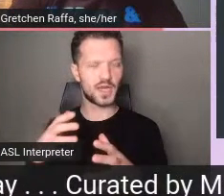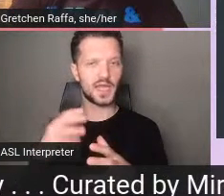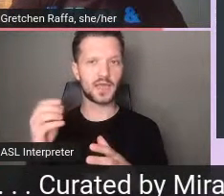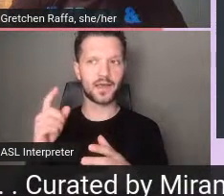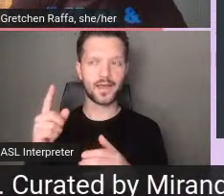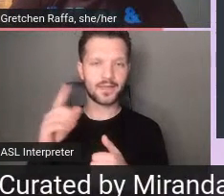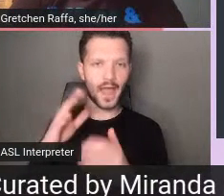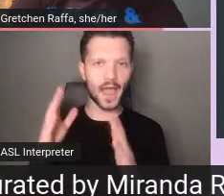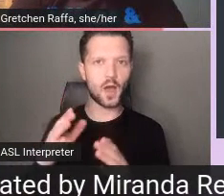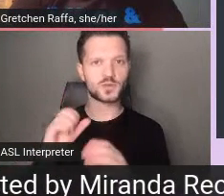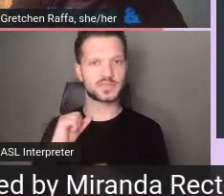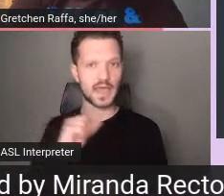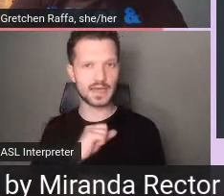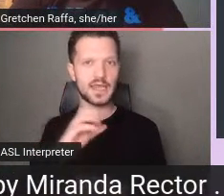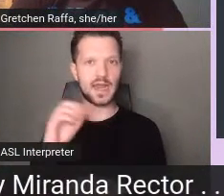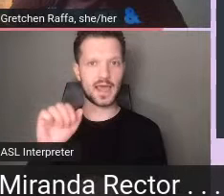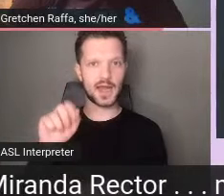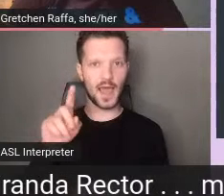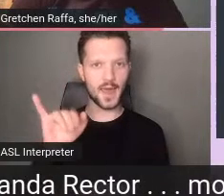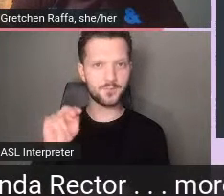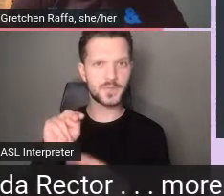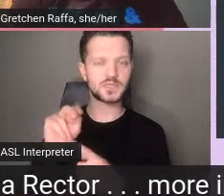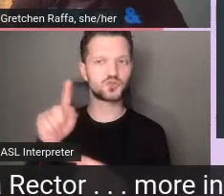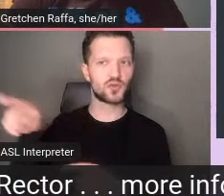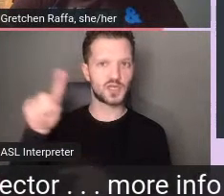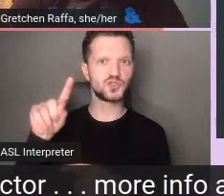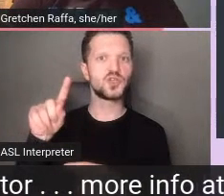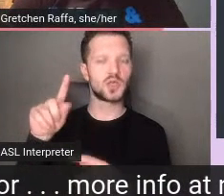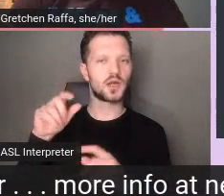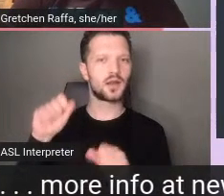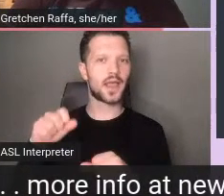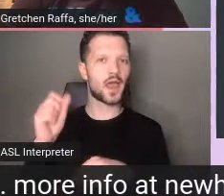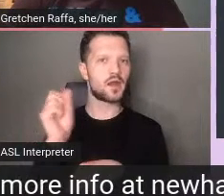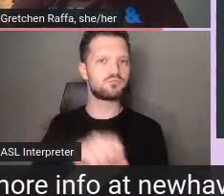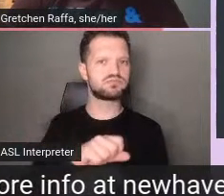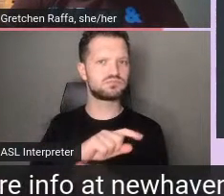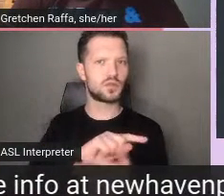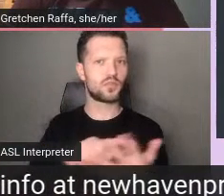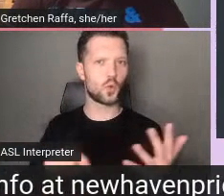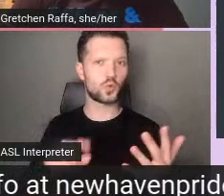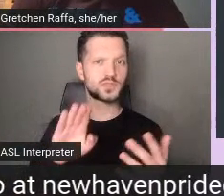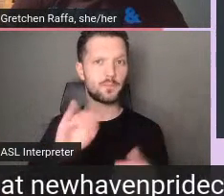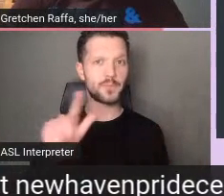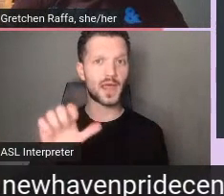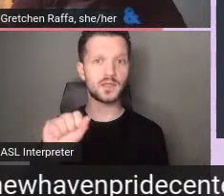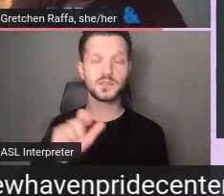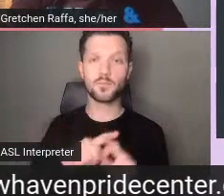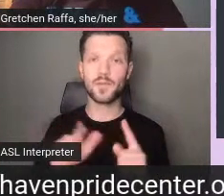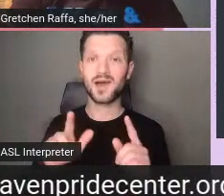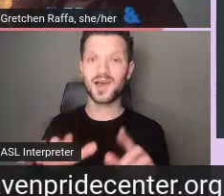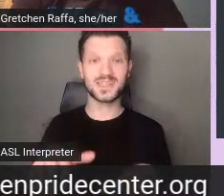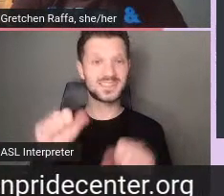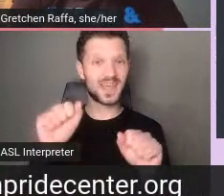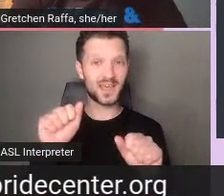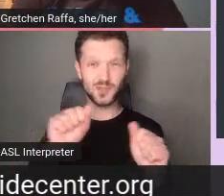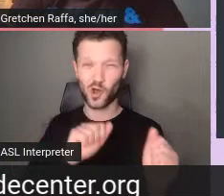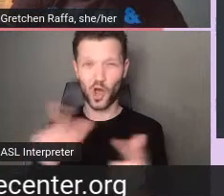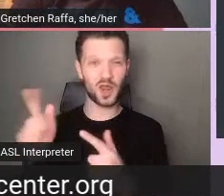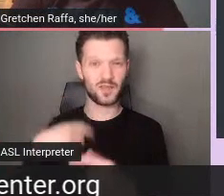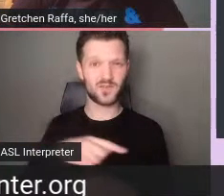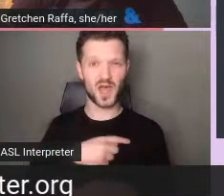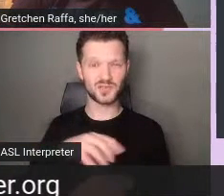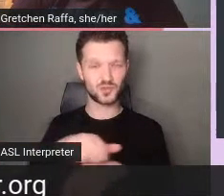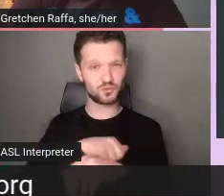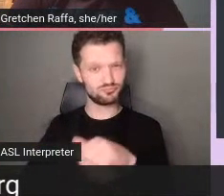administration, we're going to be able to defeat those. But it takes each and every one of us to raise our voices and talk to our legislators,